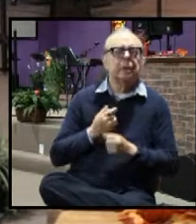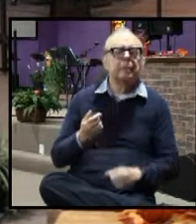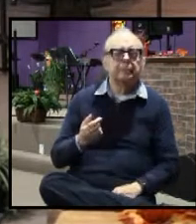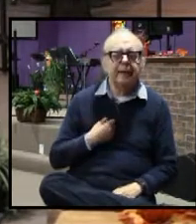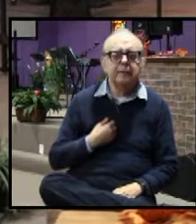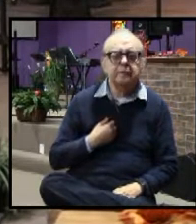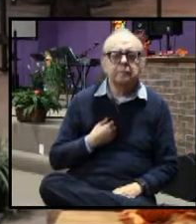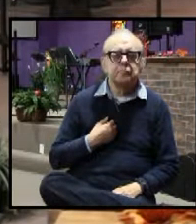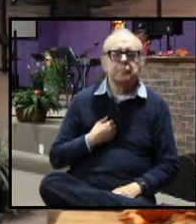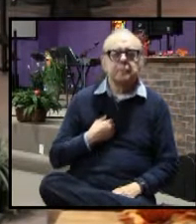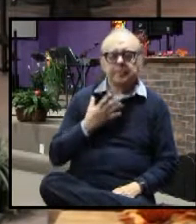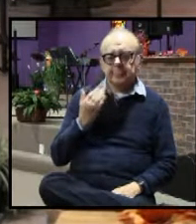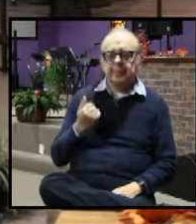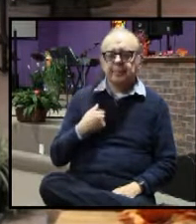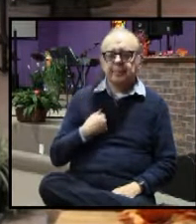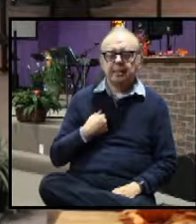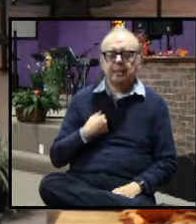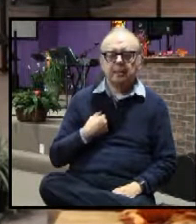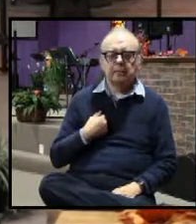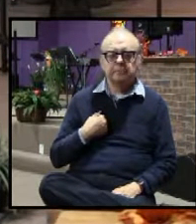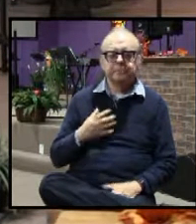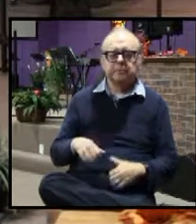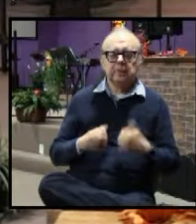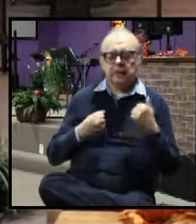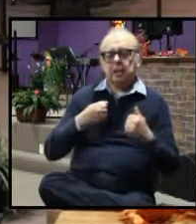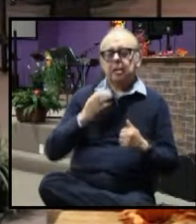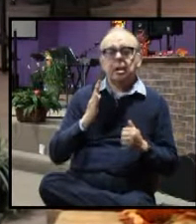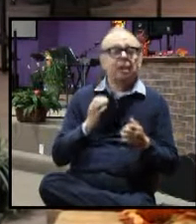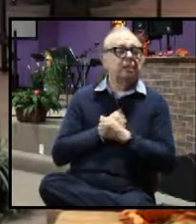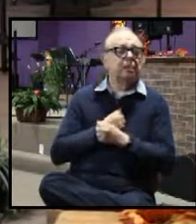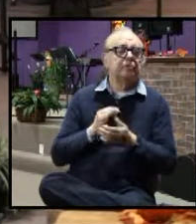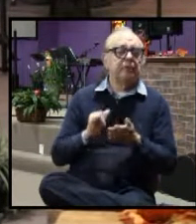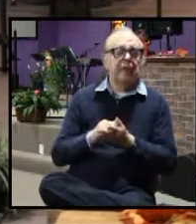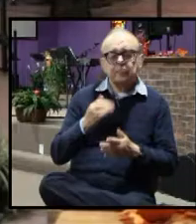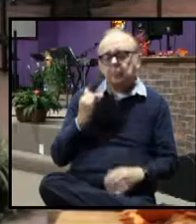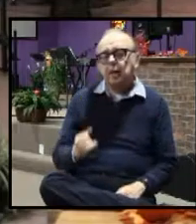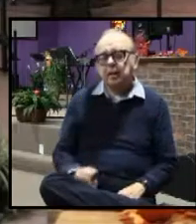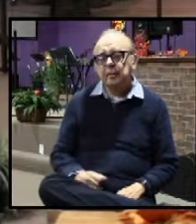God loves me. Why am I alive? Because God loves me.